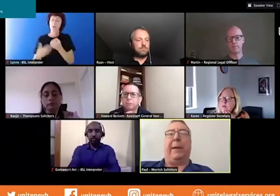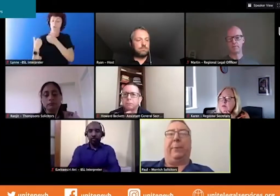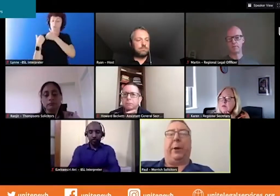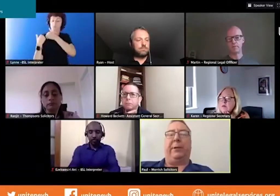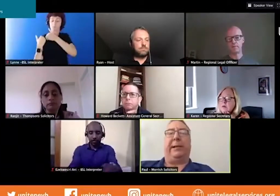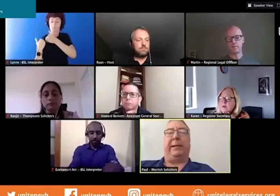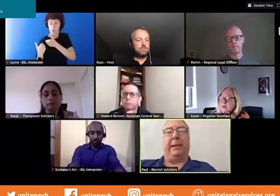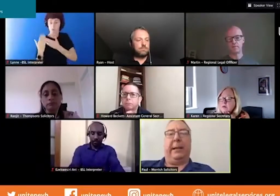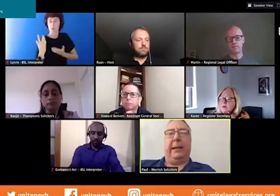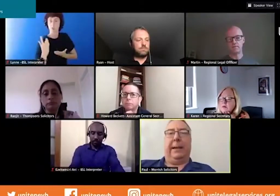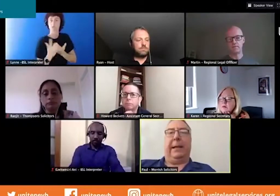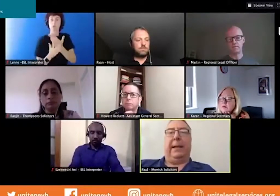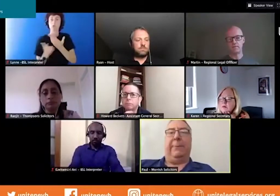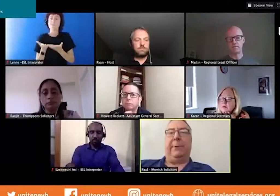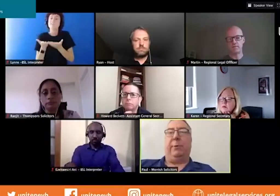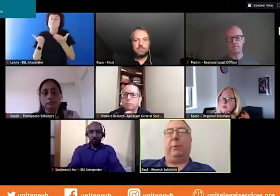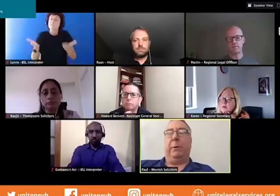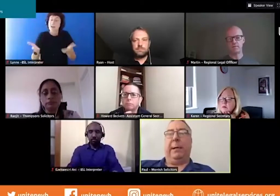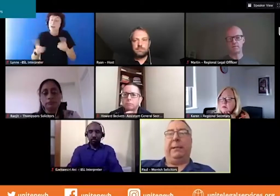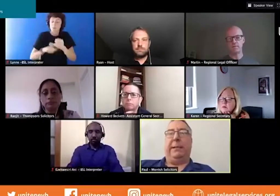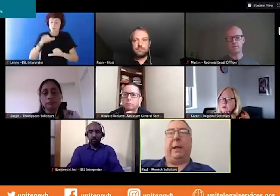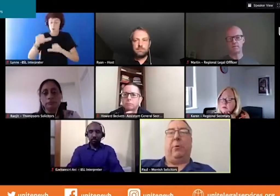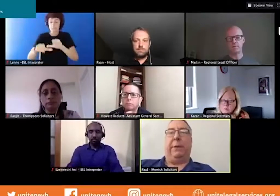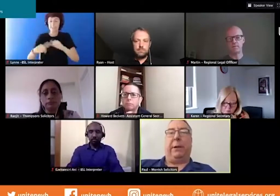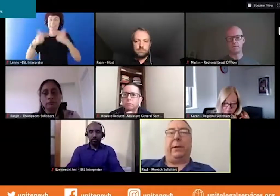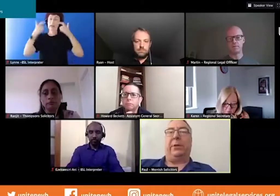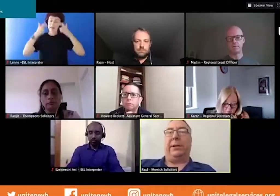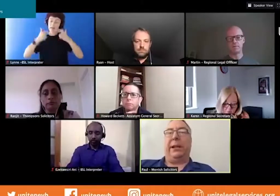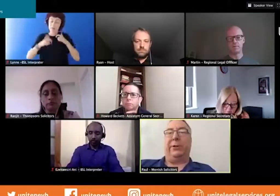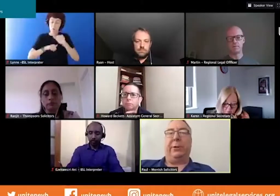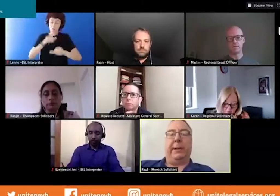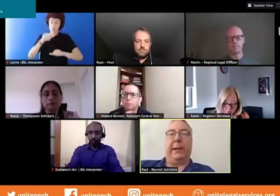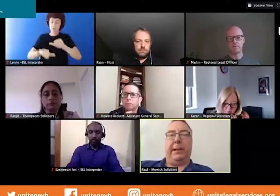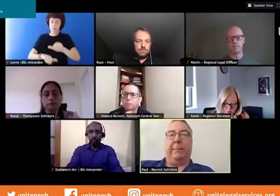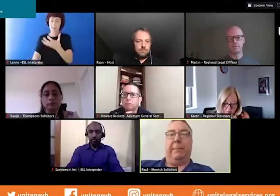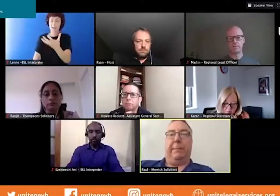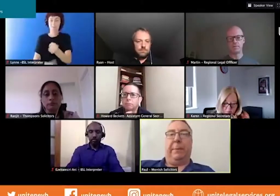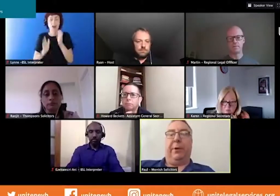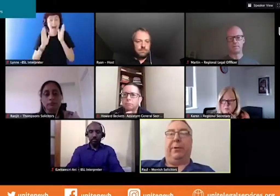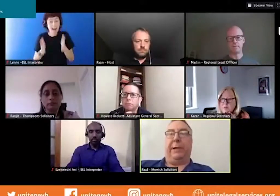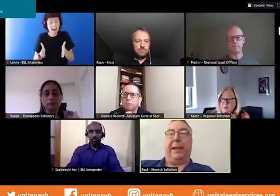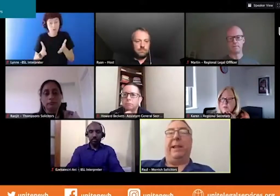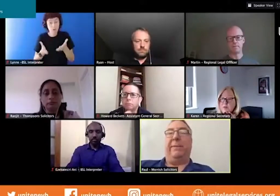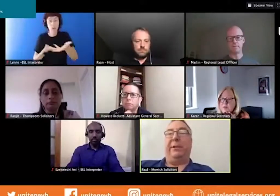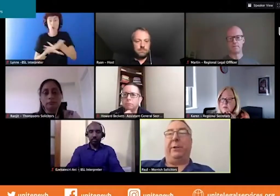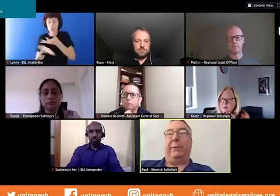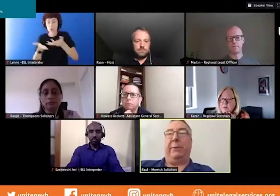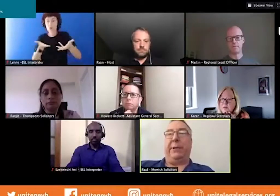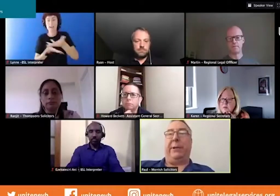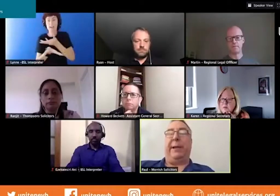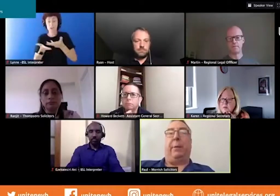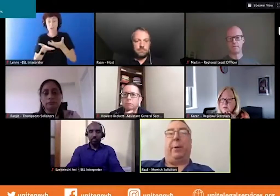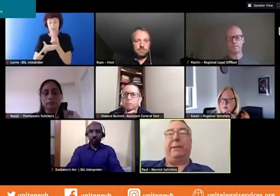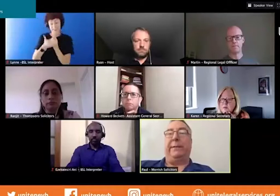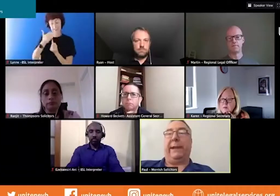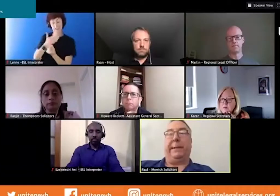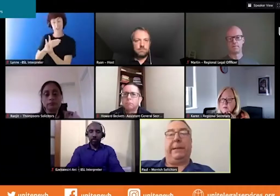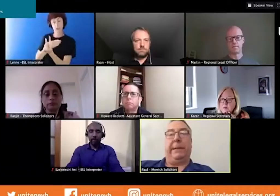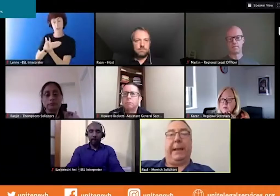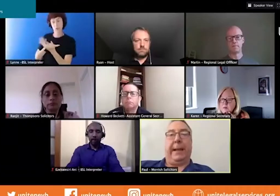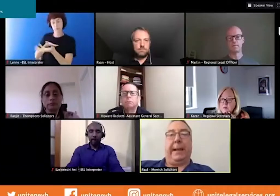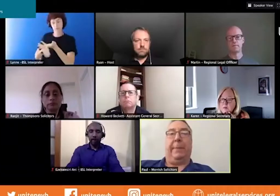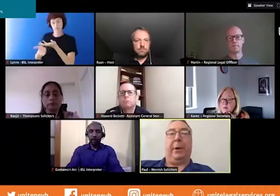fair process legally, which will start with a consultation, both individually with each of the employees